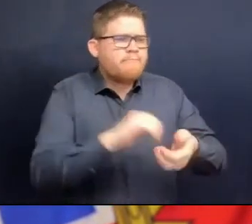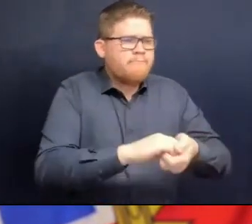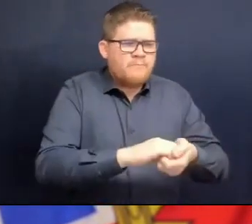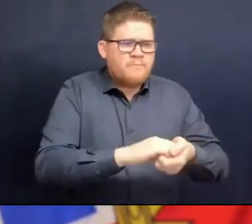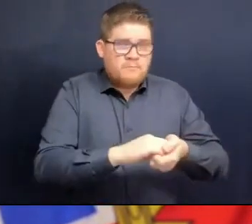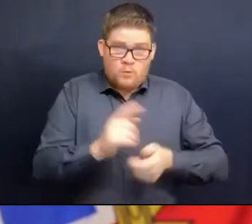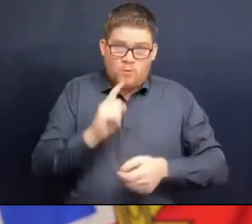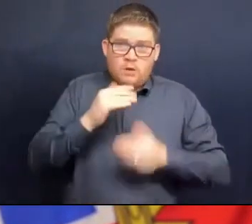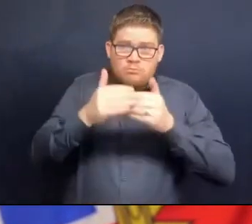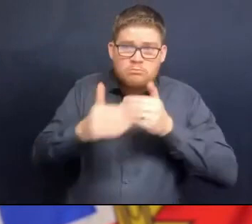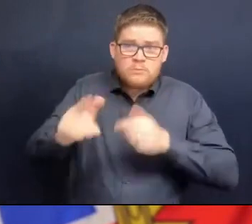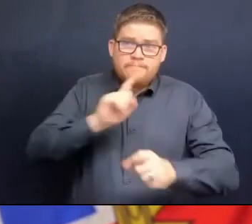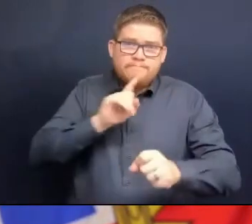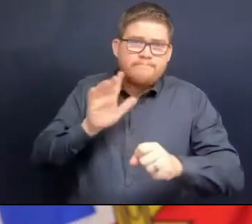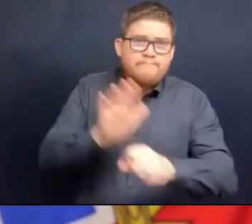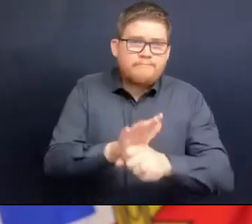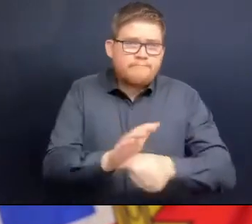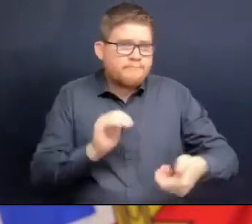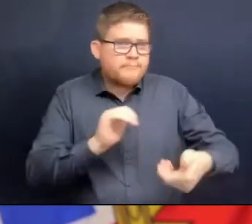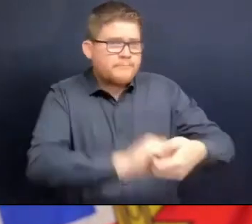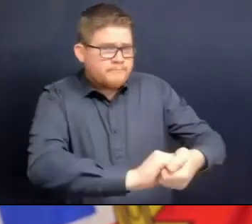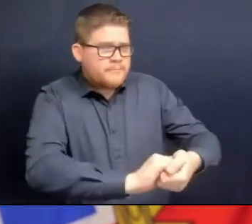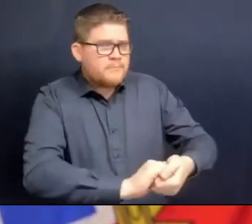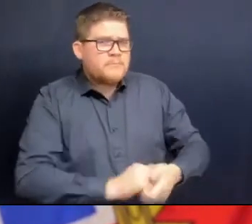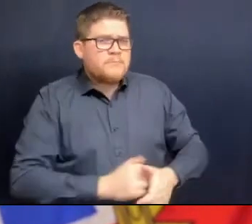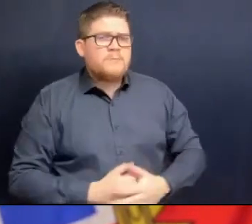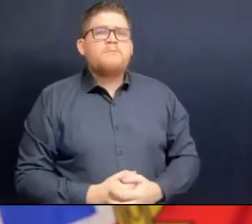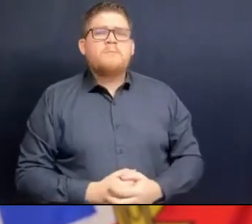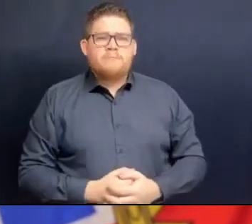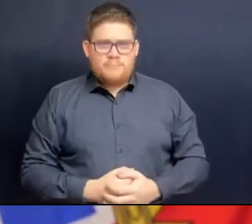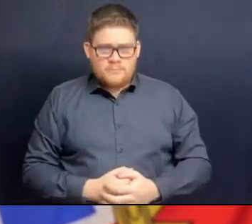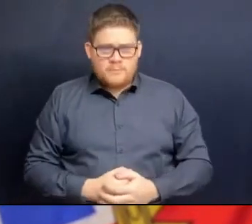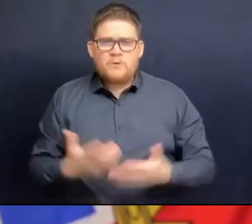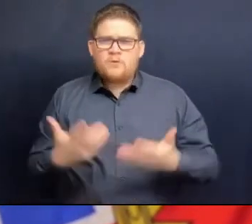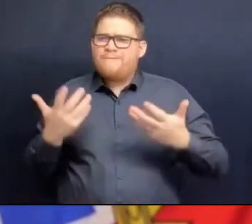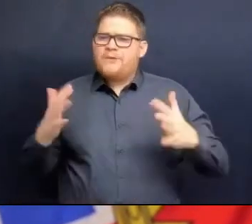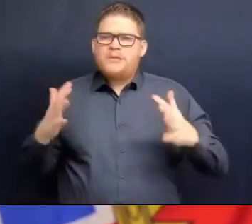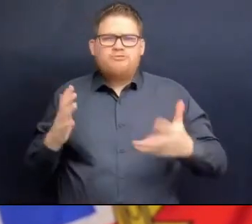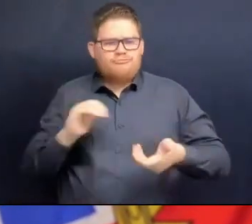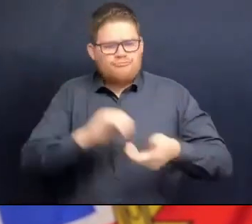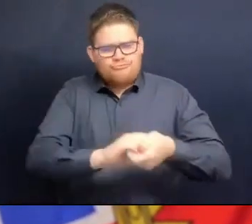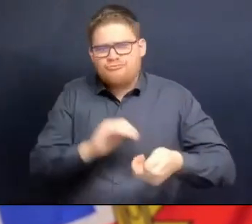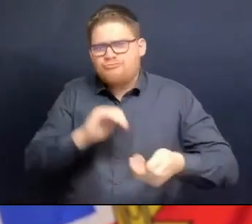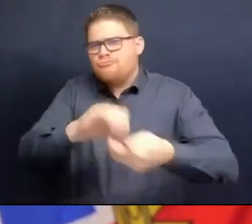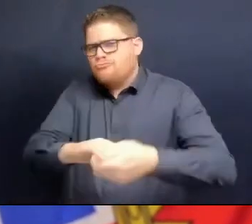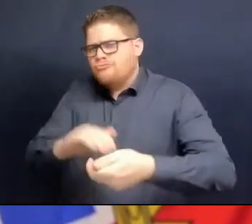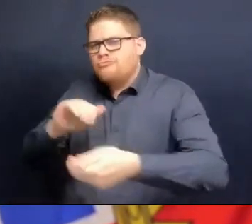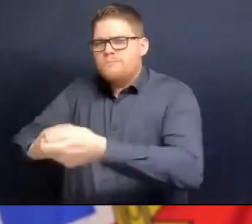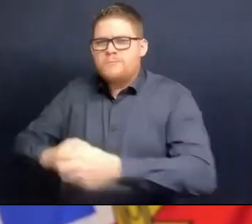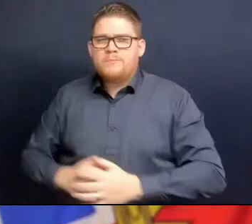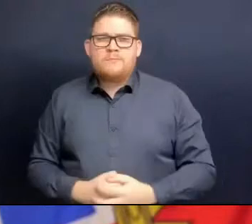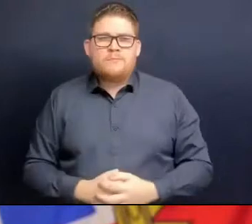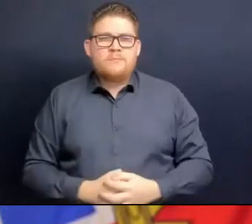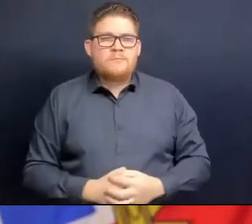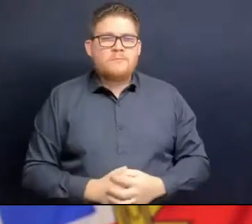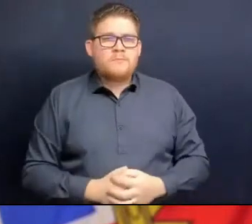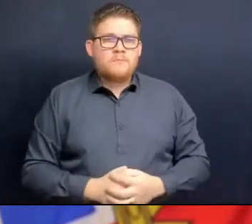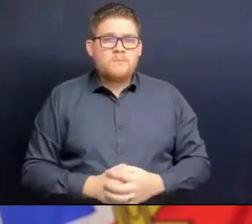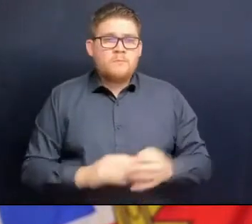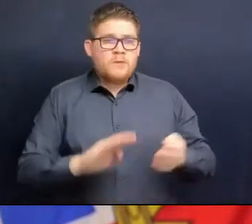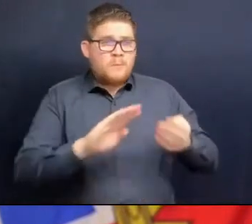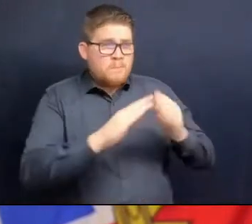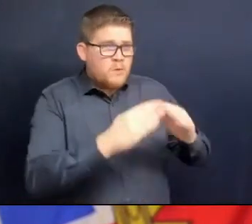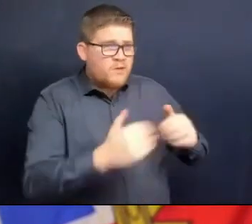we have spent quite a lot of time with people with disabilities and the self-advocacy groups, particularly Community Living BC.